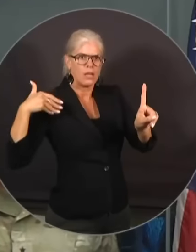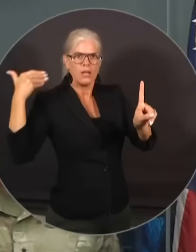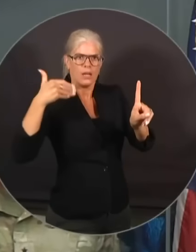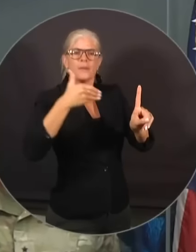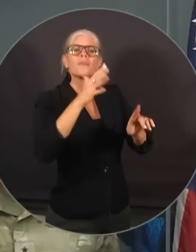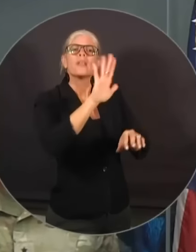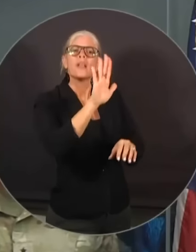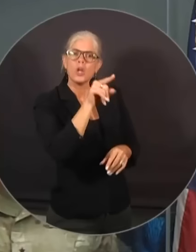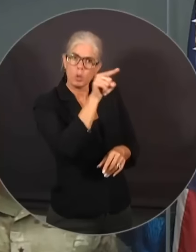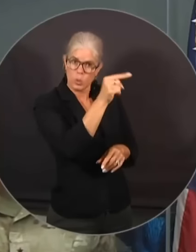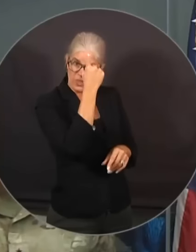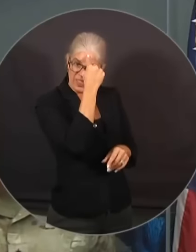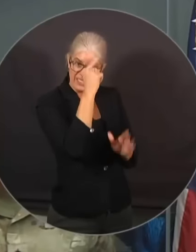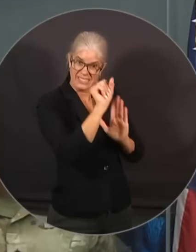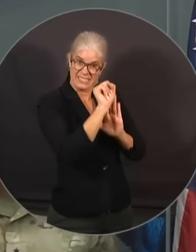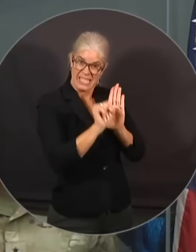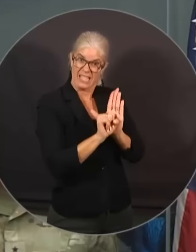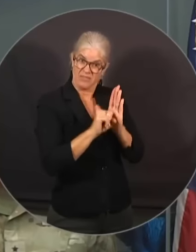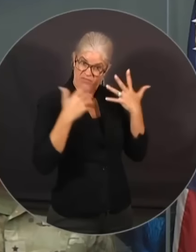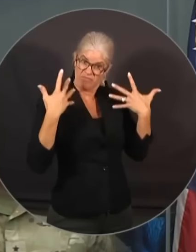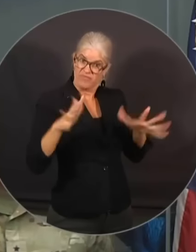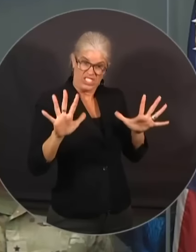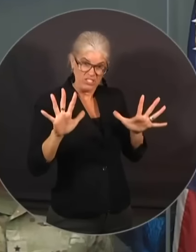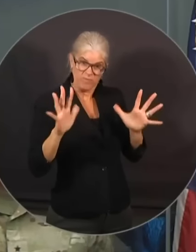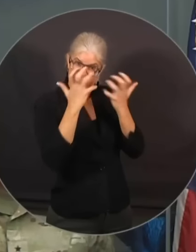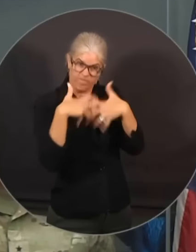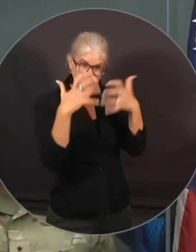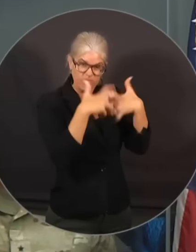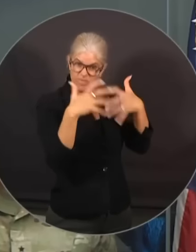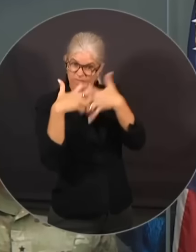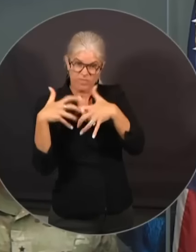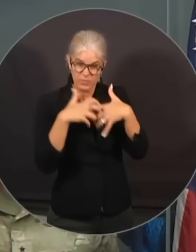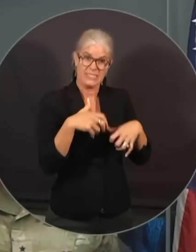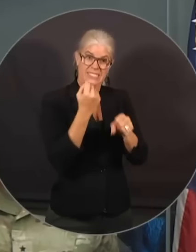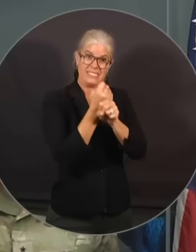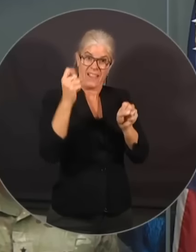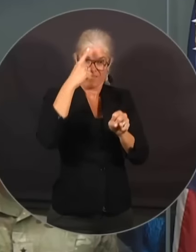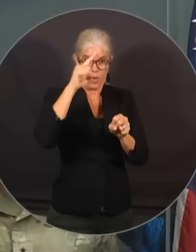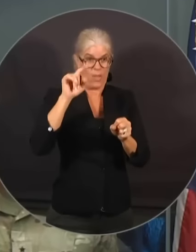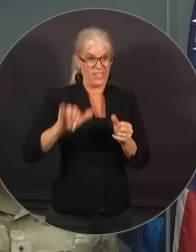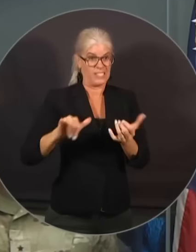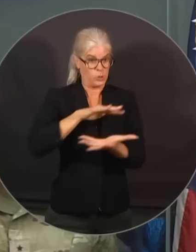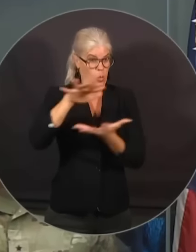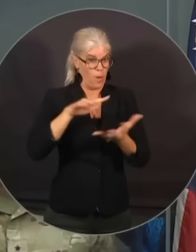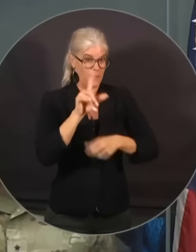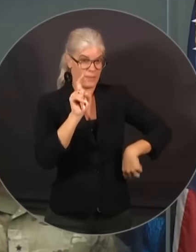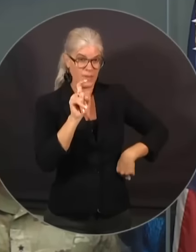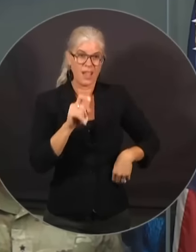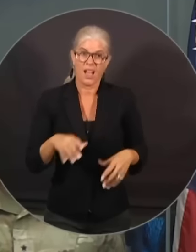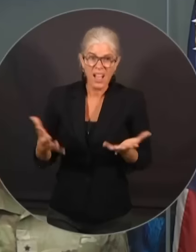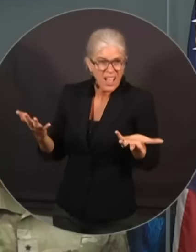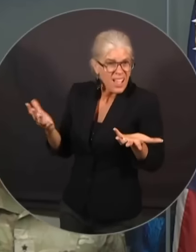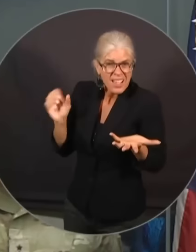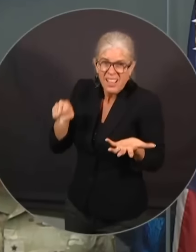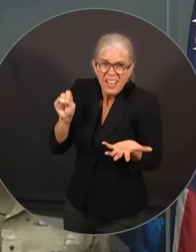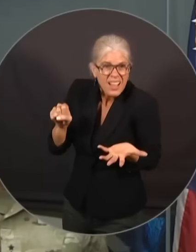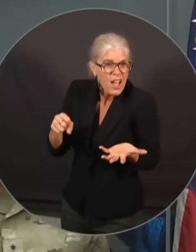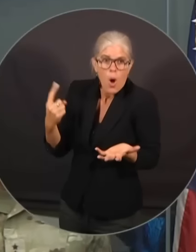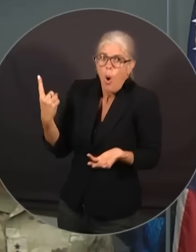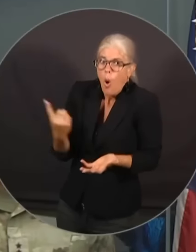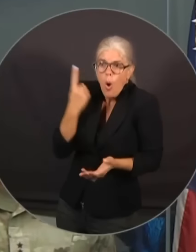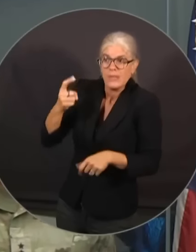done everything that it can to be as prepared as possible for the storm? Yeah, I think every time we do these things, we get better